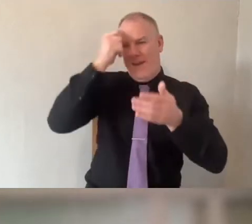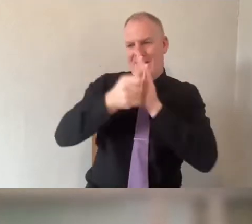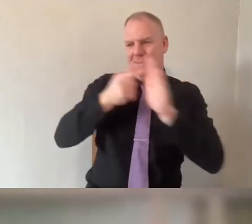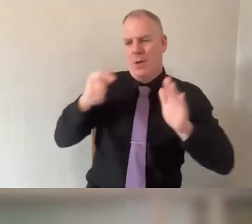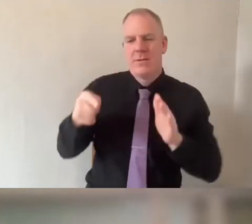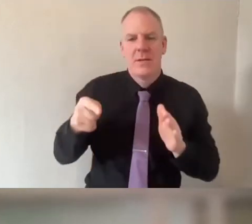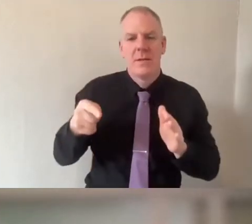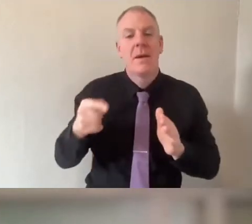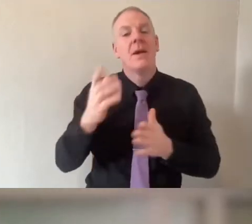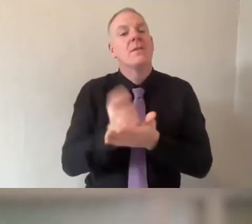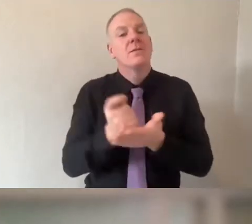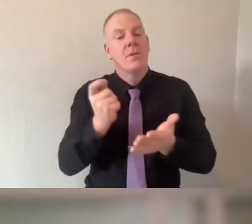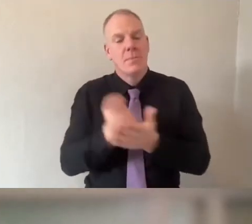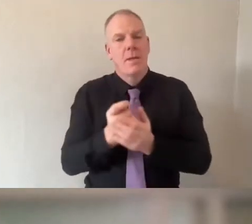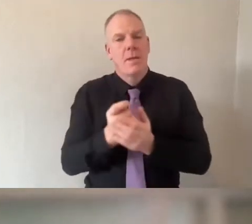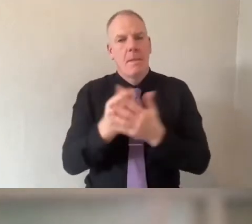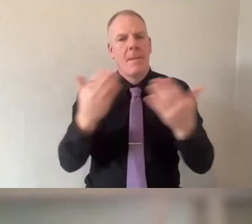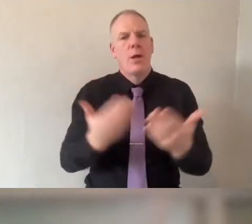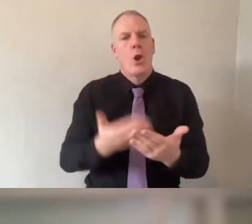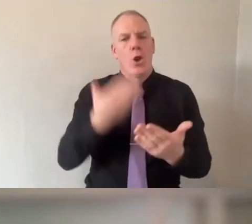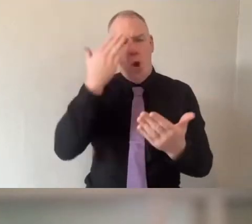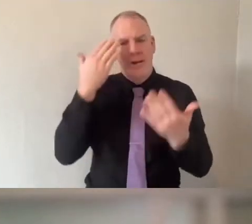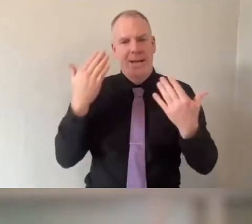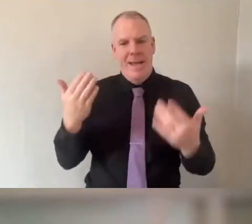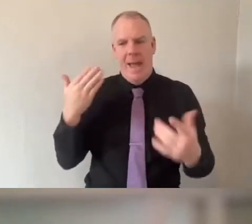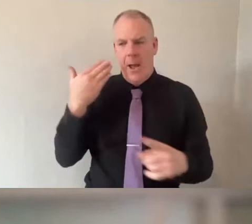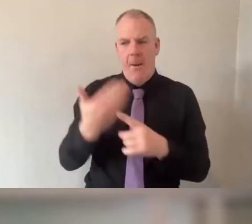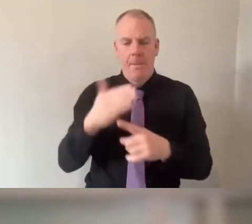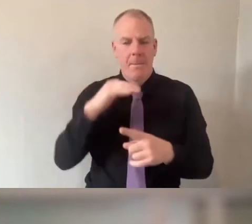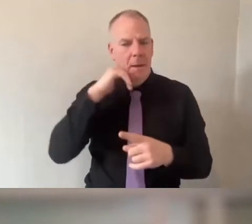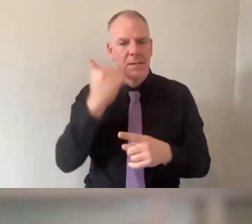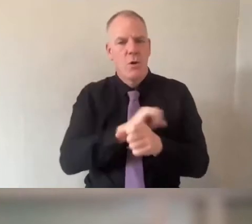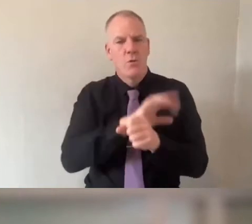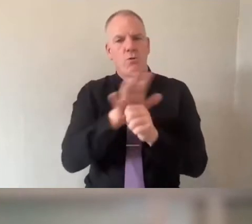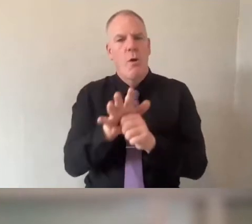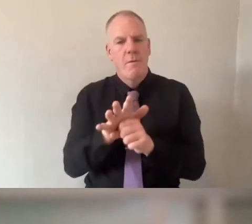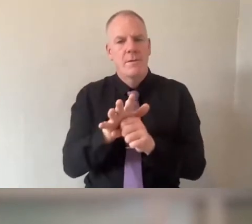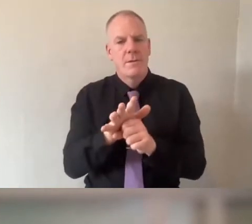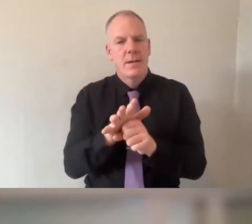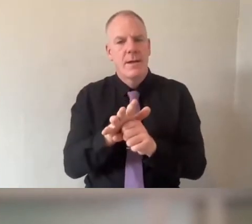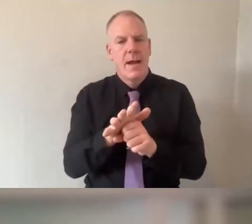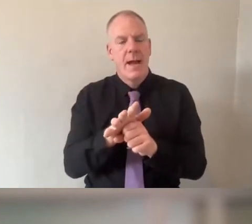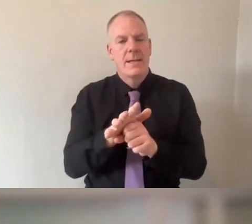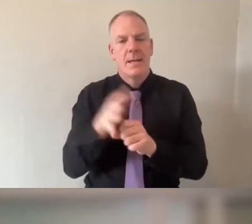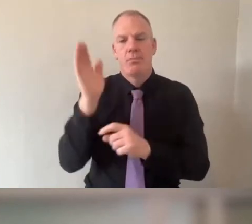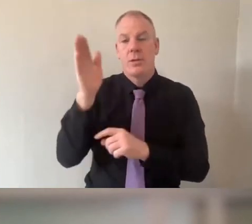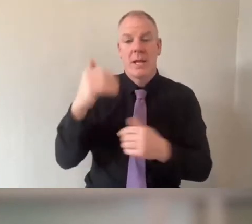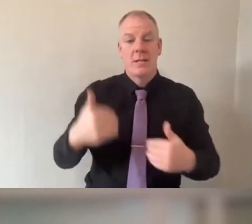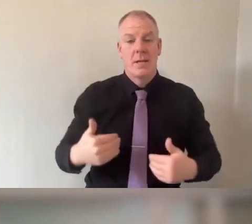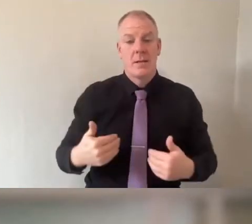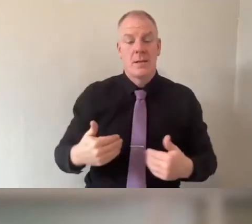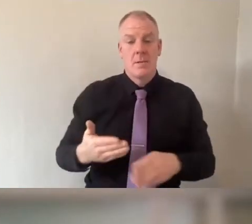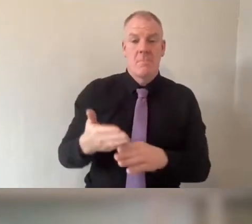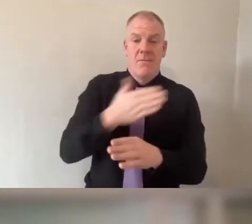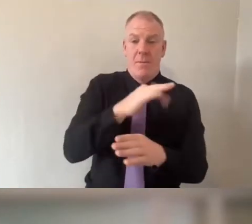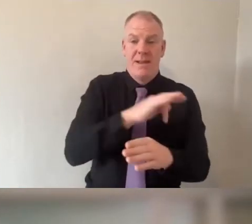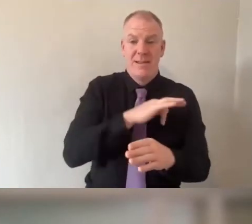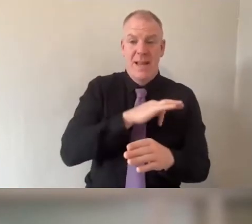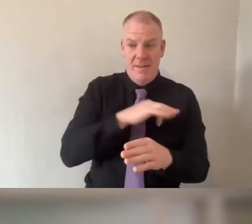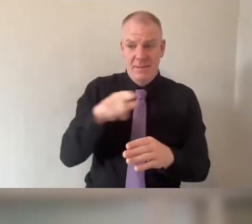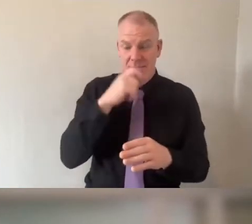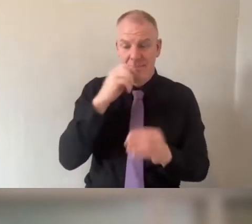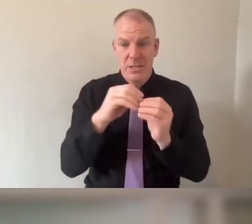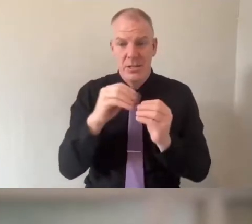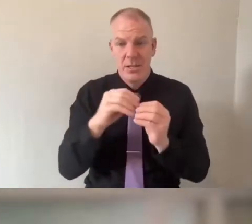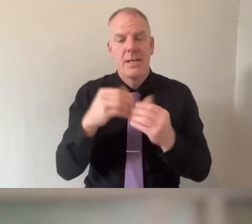And perhaps there's been a big lesson from the COVID period, and I think the speaker just before me picked up on this. We now